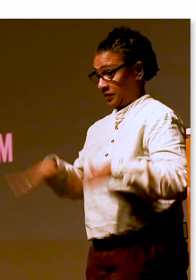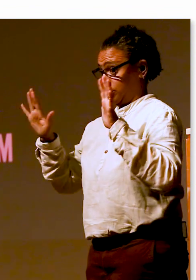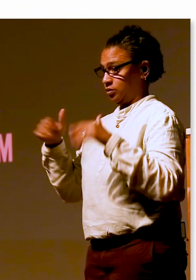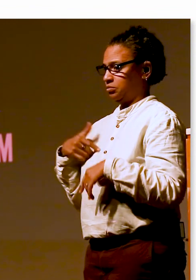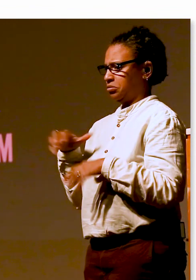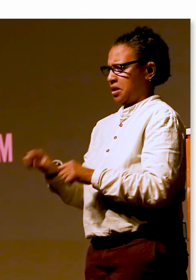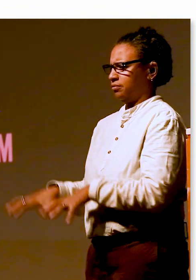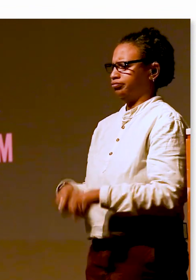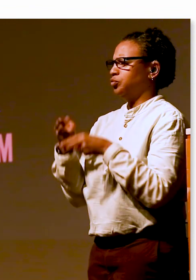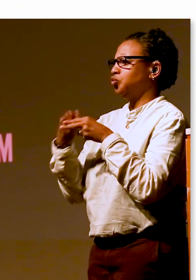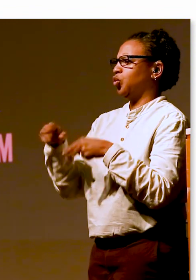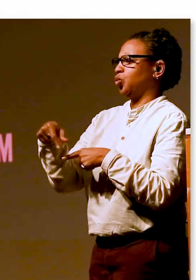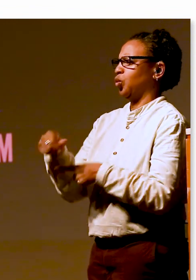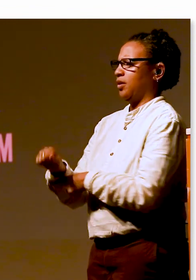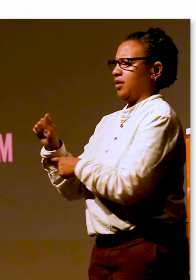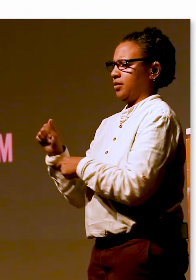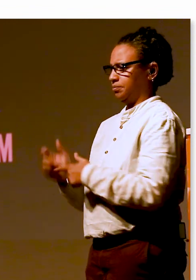warm welcome to Kimberly Drew.